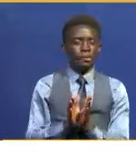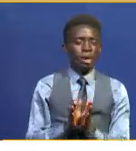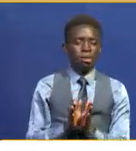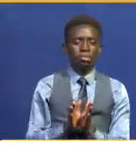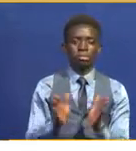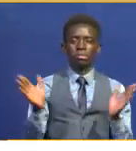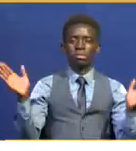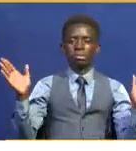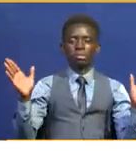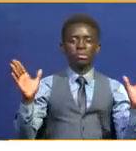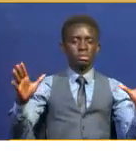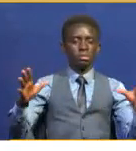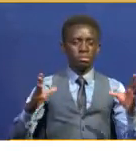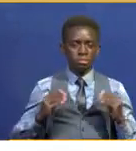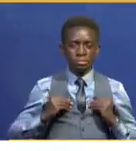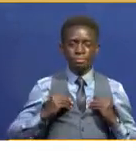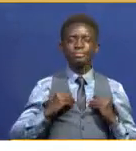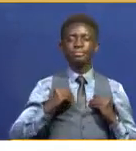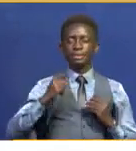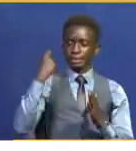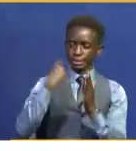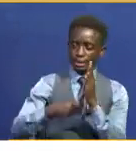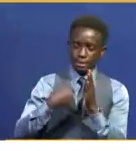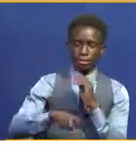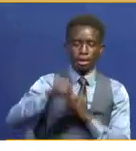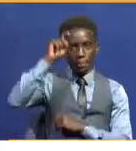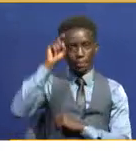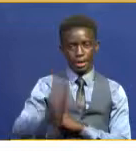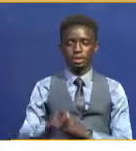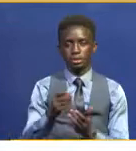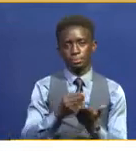accepted that taxes have to be paid.